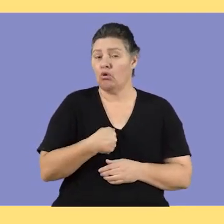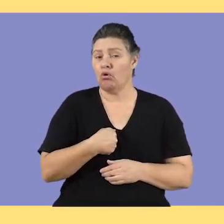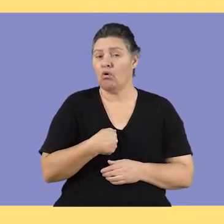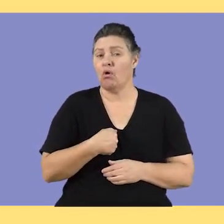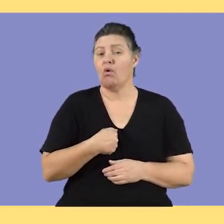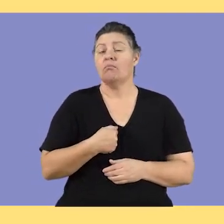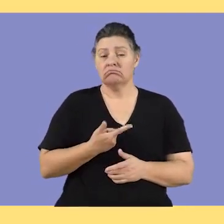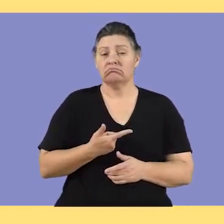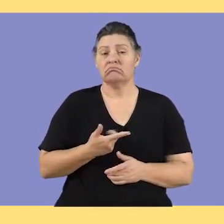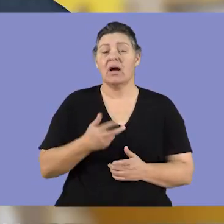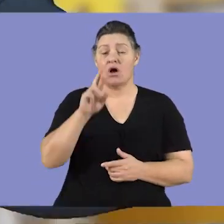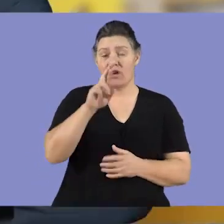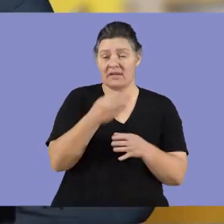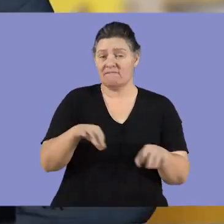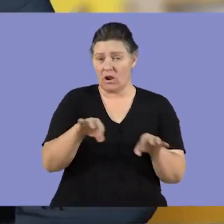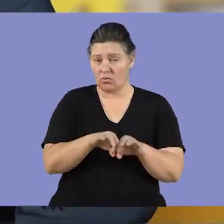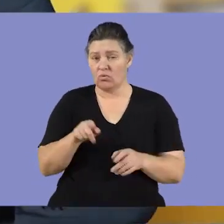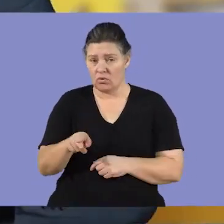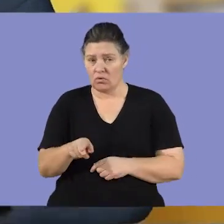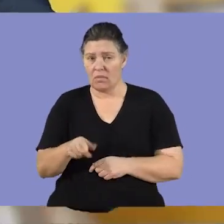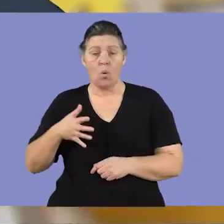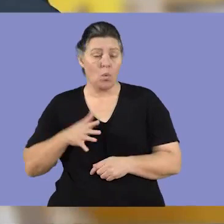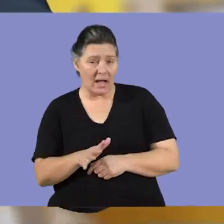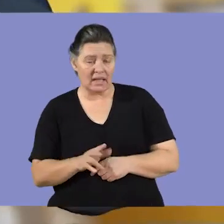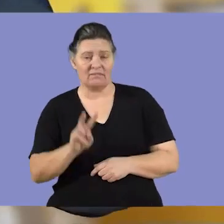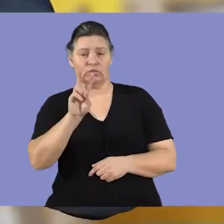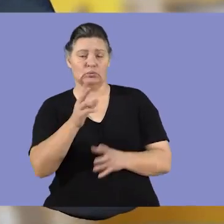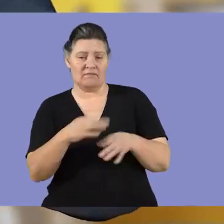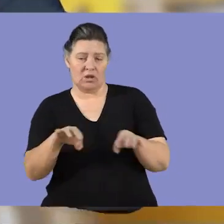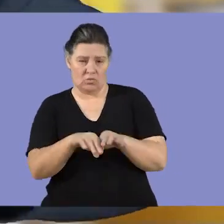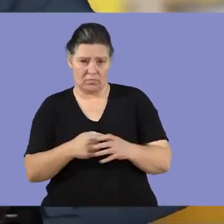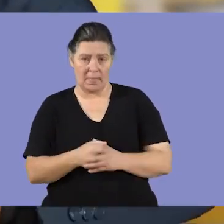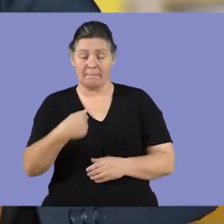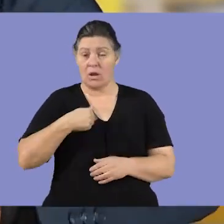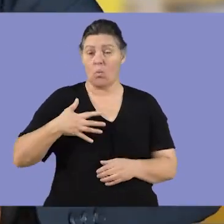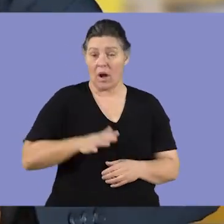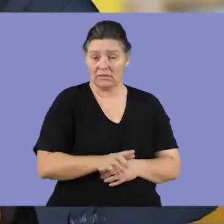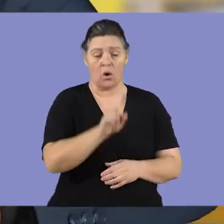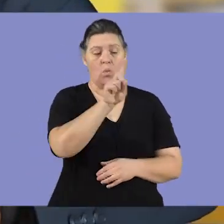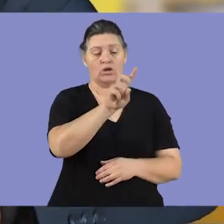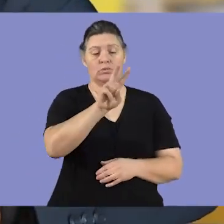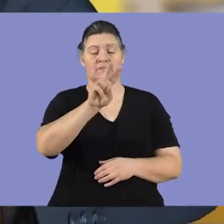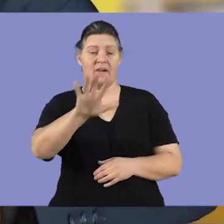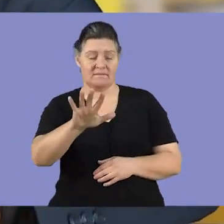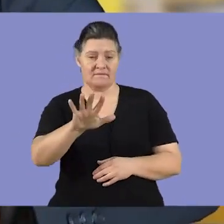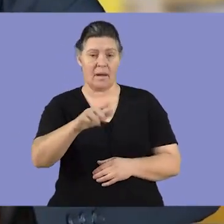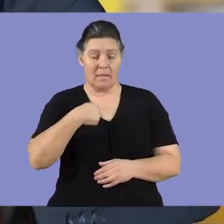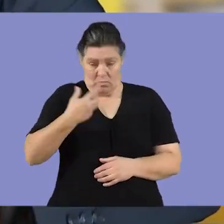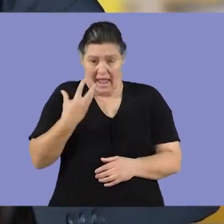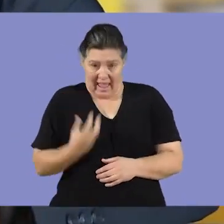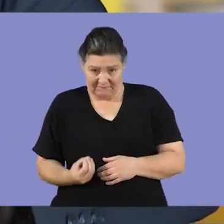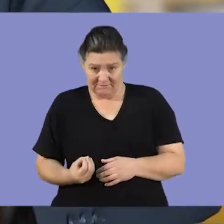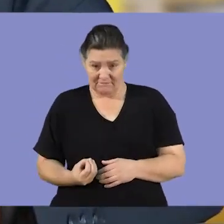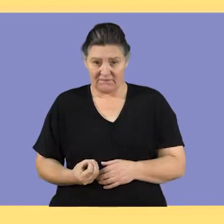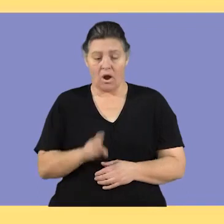must be one value, but my have must be how many? Two values. So what I want is 125, but what